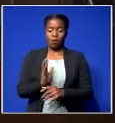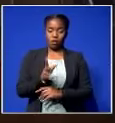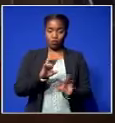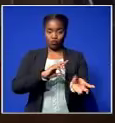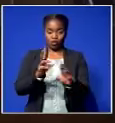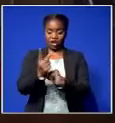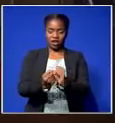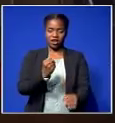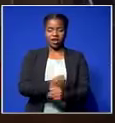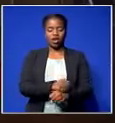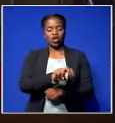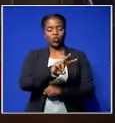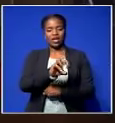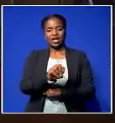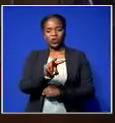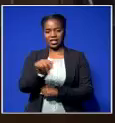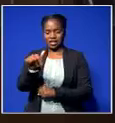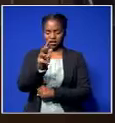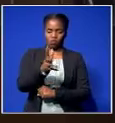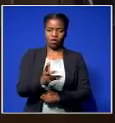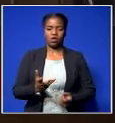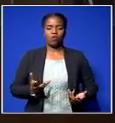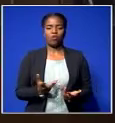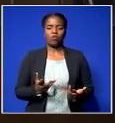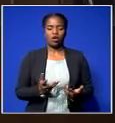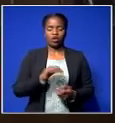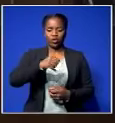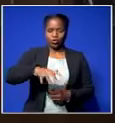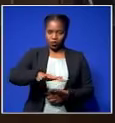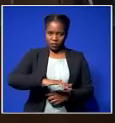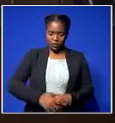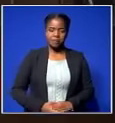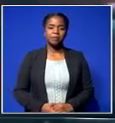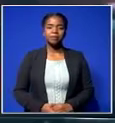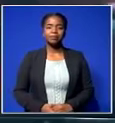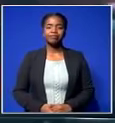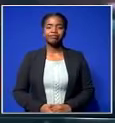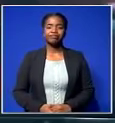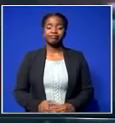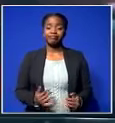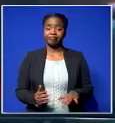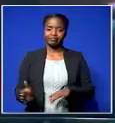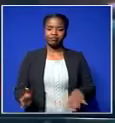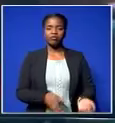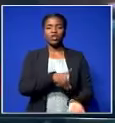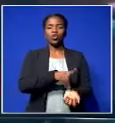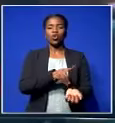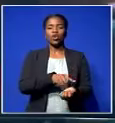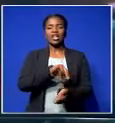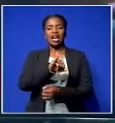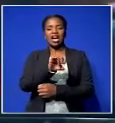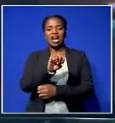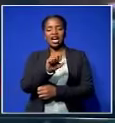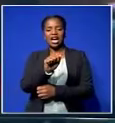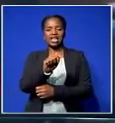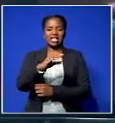by 2026. Zekona Chona, Johannesburg. I'm joined in studio now by Dr.